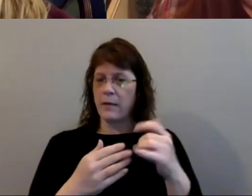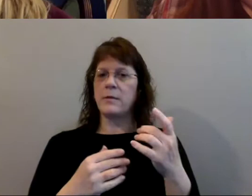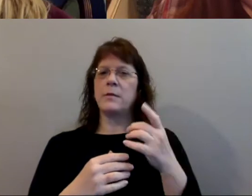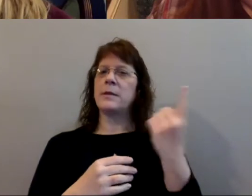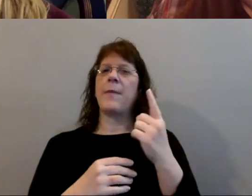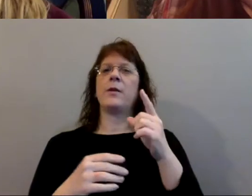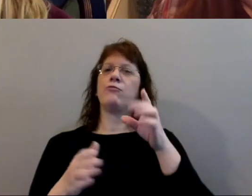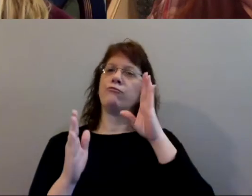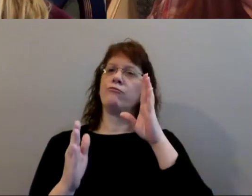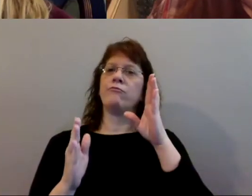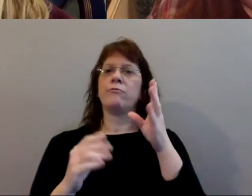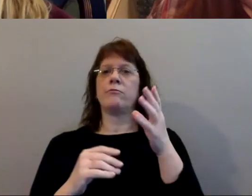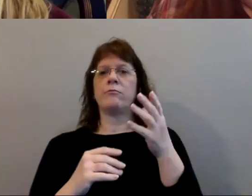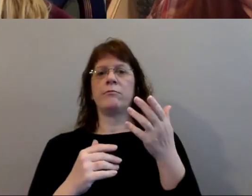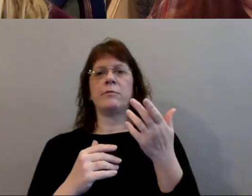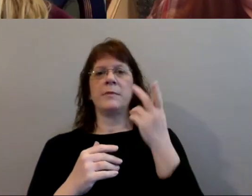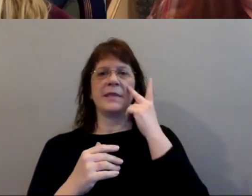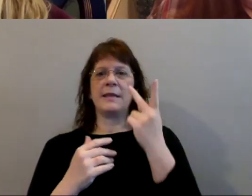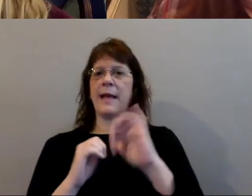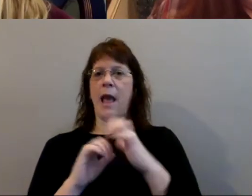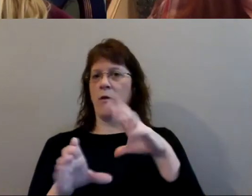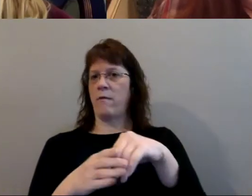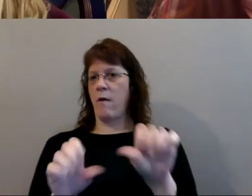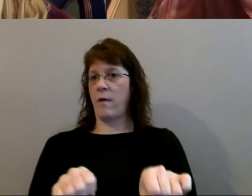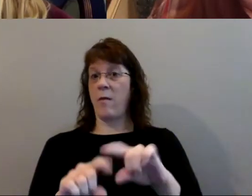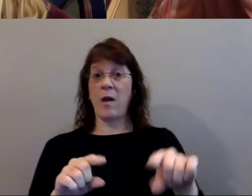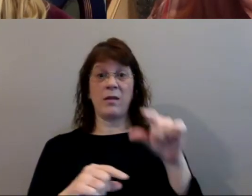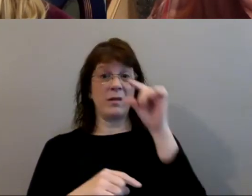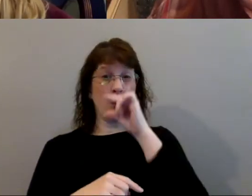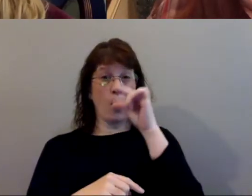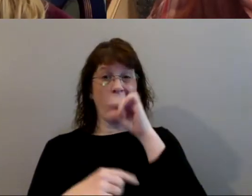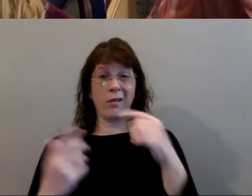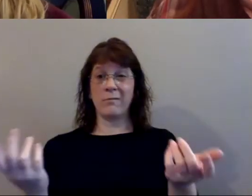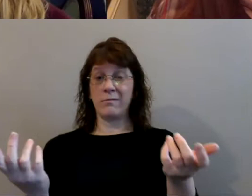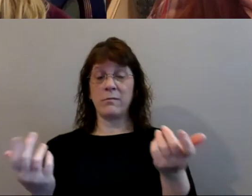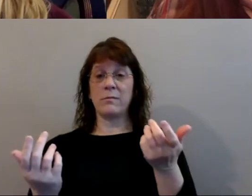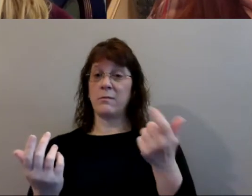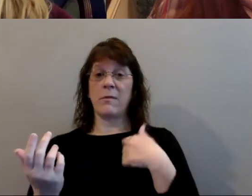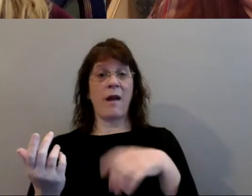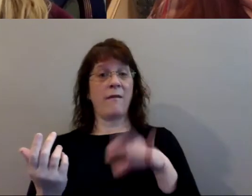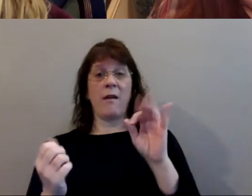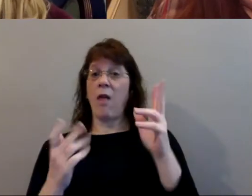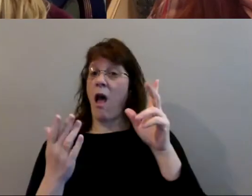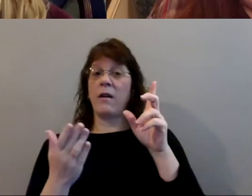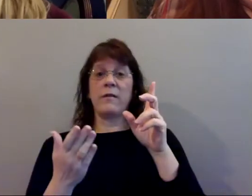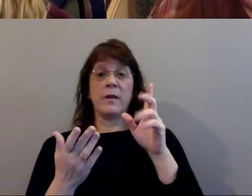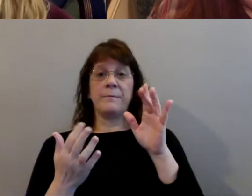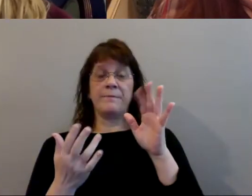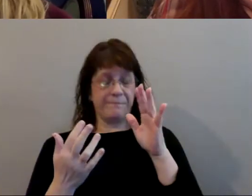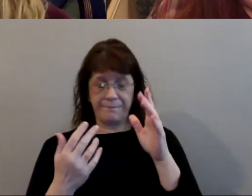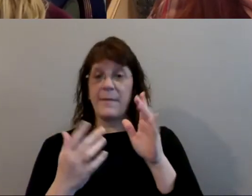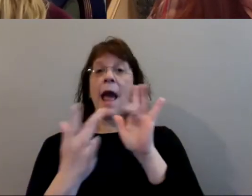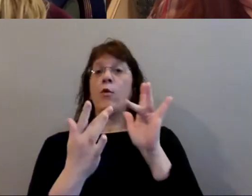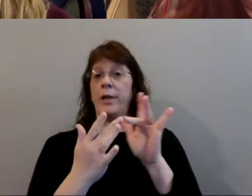for. Otherwise, I think even just Googling it, I have found a lot of research or